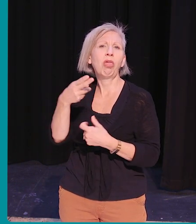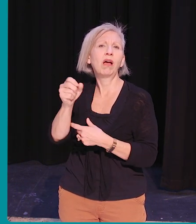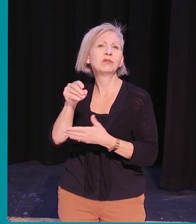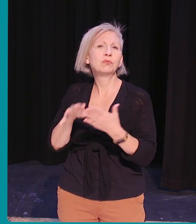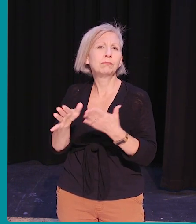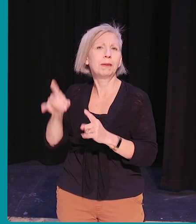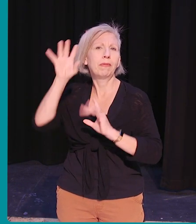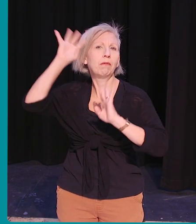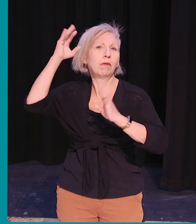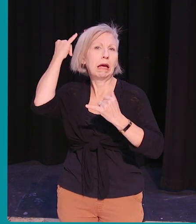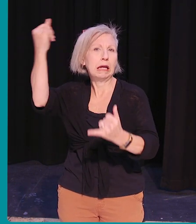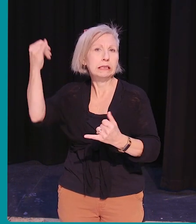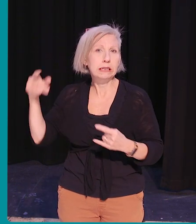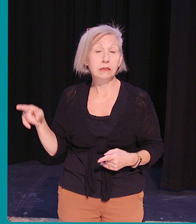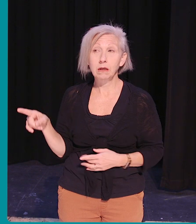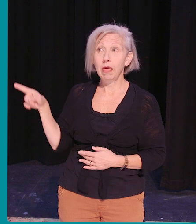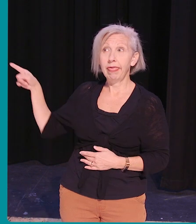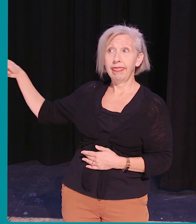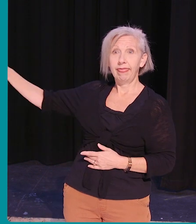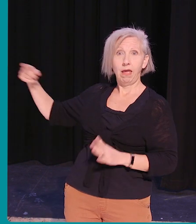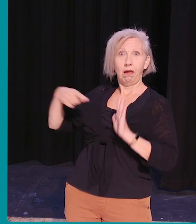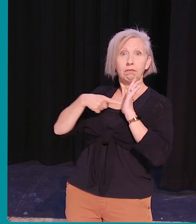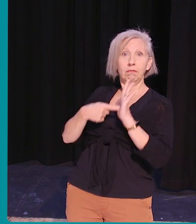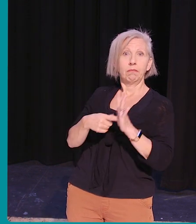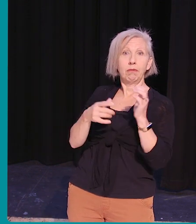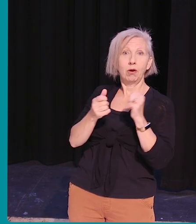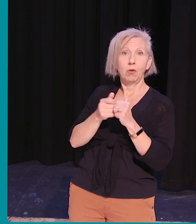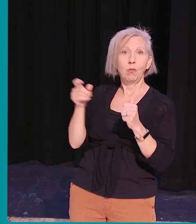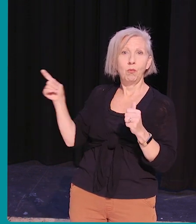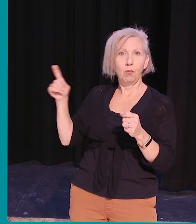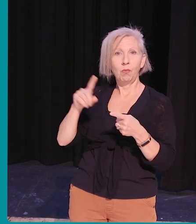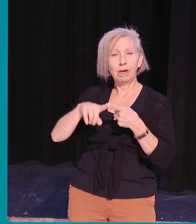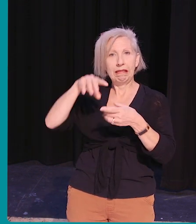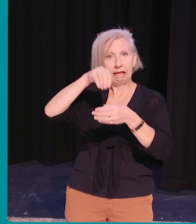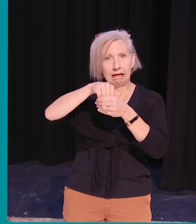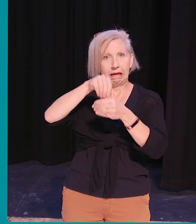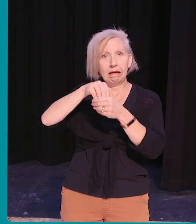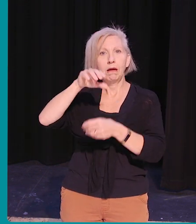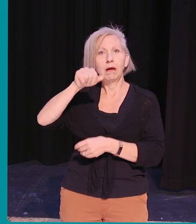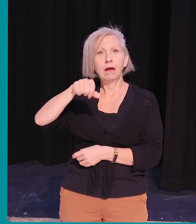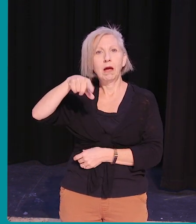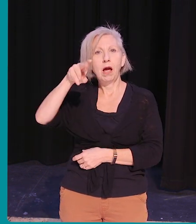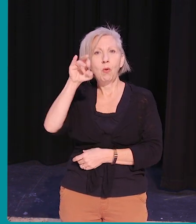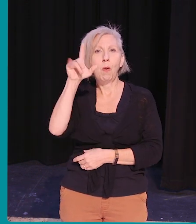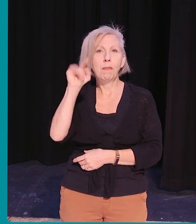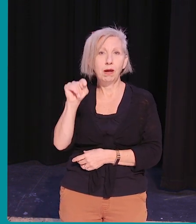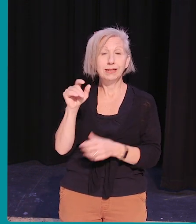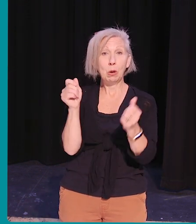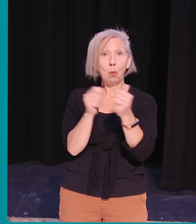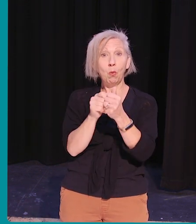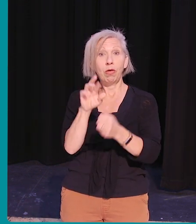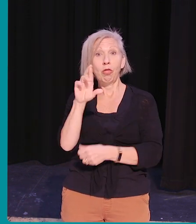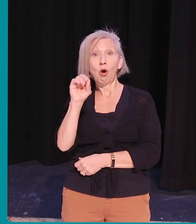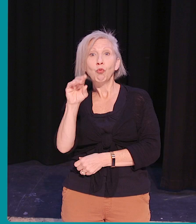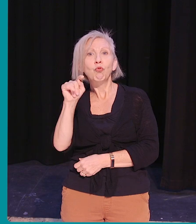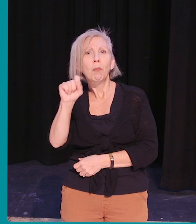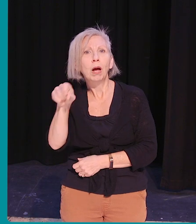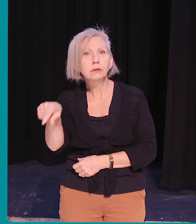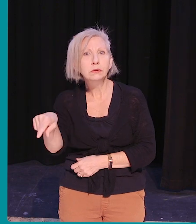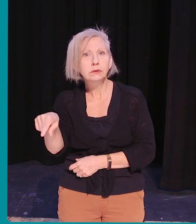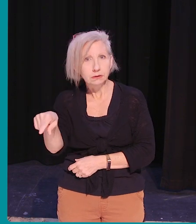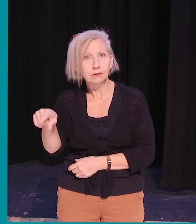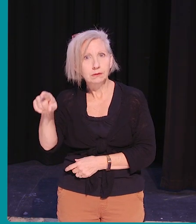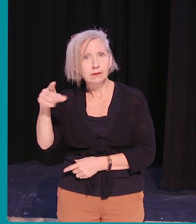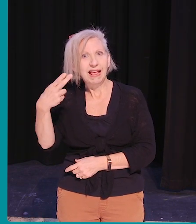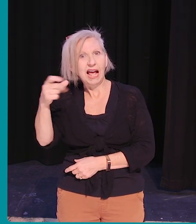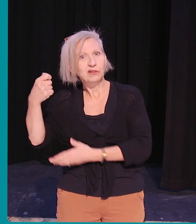and they're testing not only surface level robots like this one here with the yellow and red pontoon, but they're also testing submersible robots like this white one right here. They go down underwater and collect data and